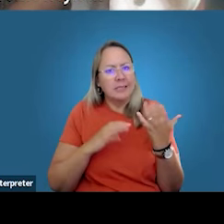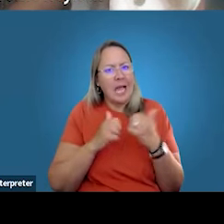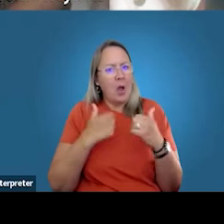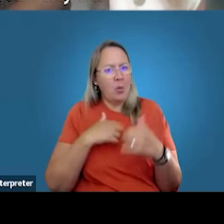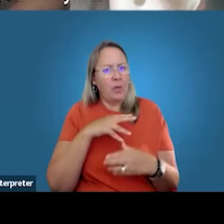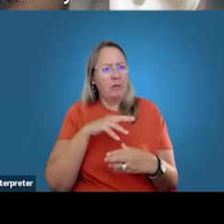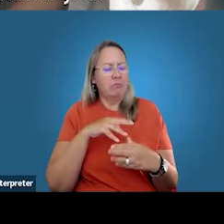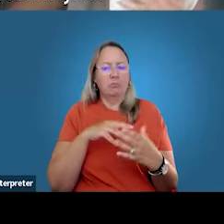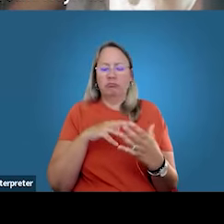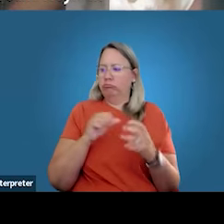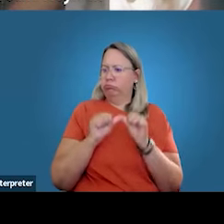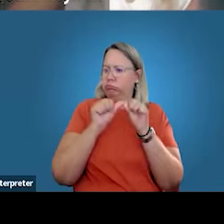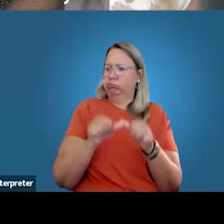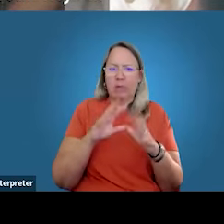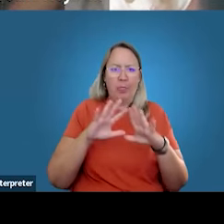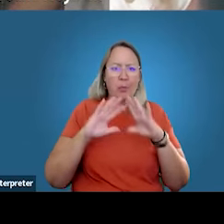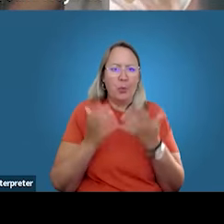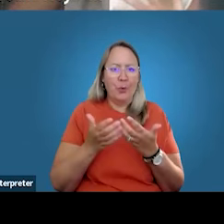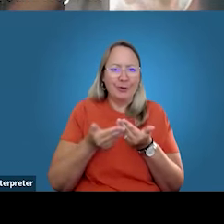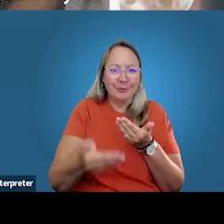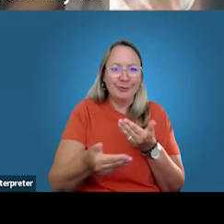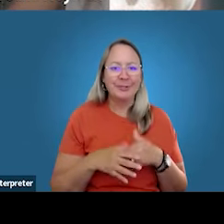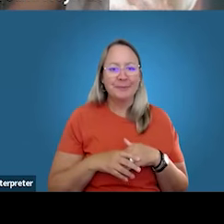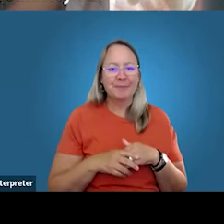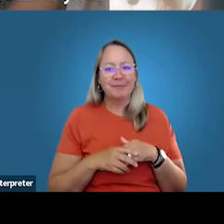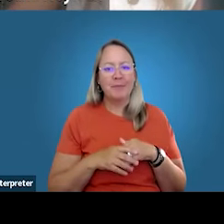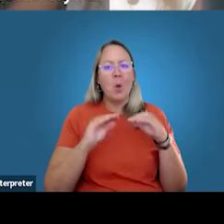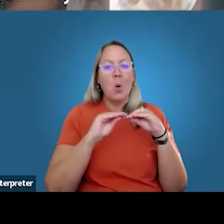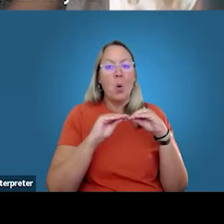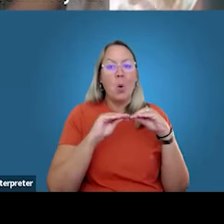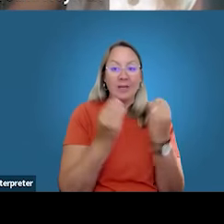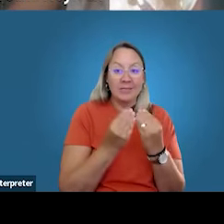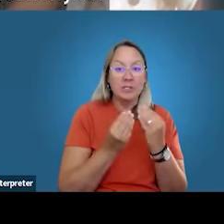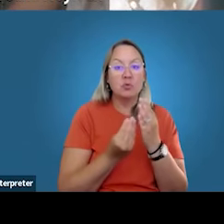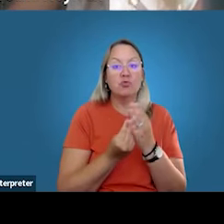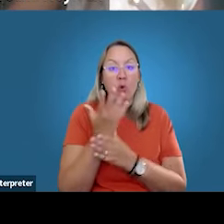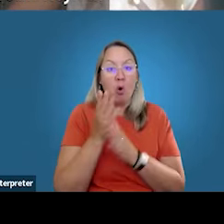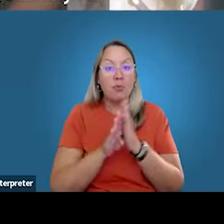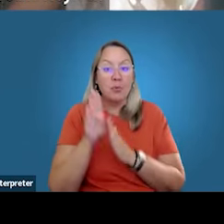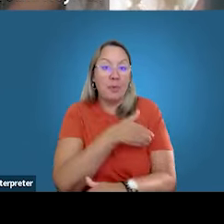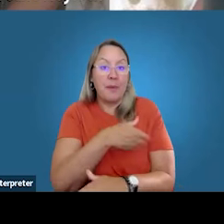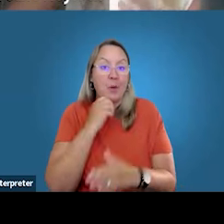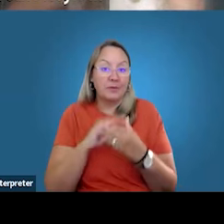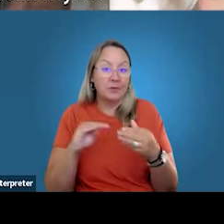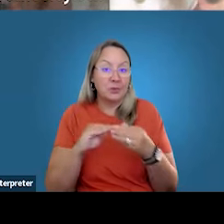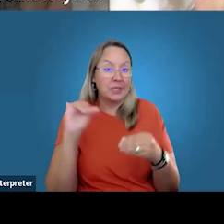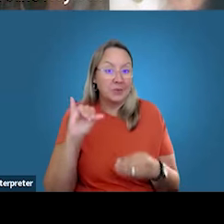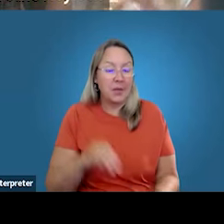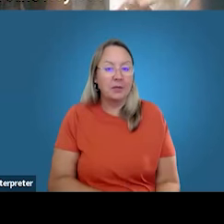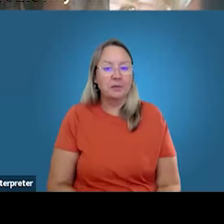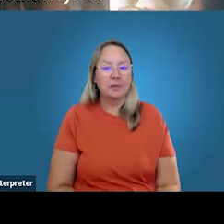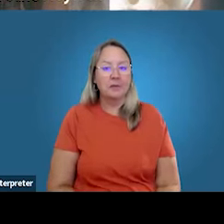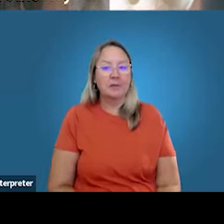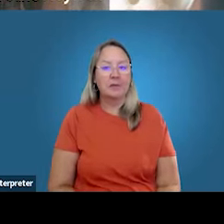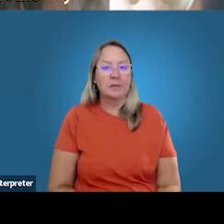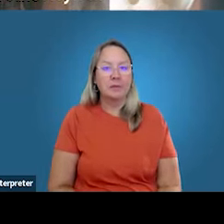in the world. Our organisation, LookUP, helps organisations grow through the power of story. Matthew and myself, so